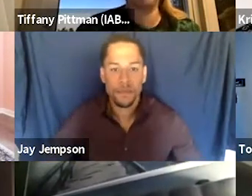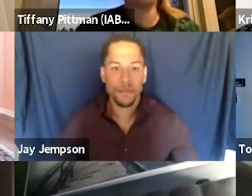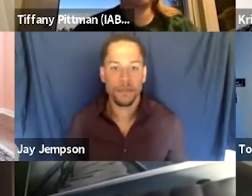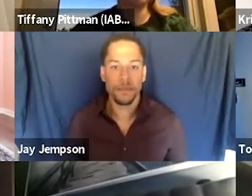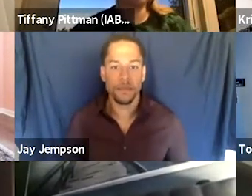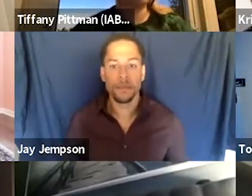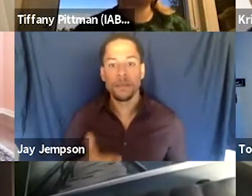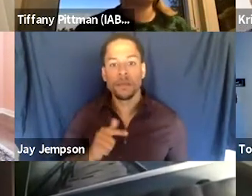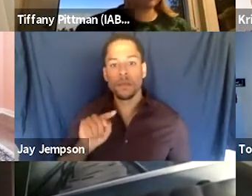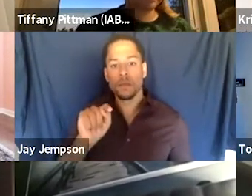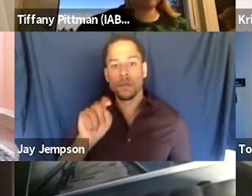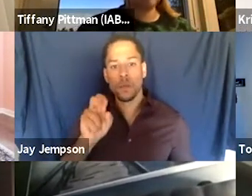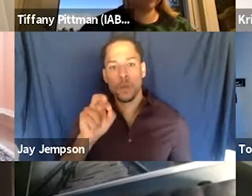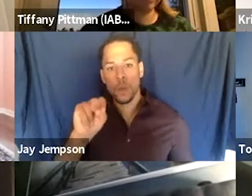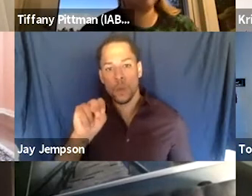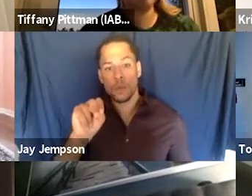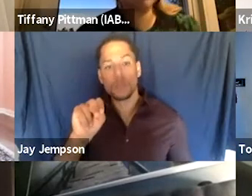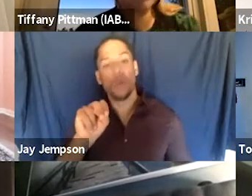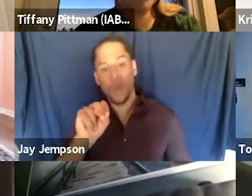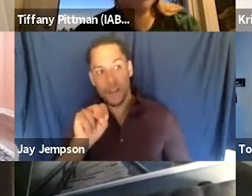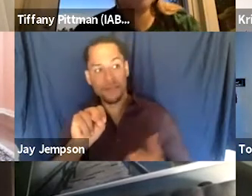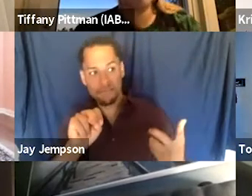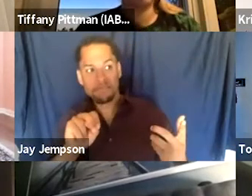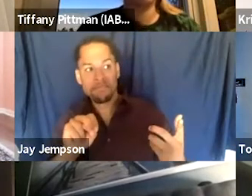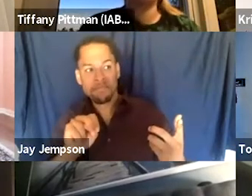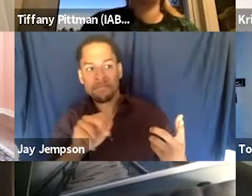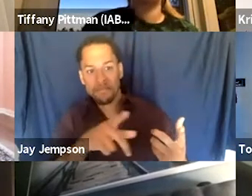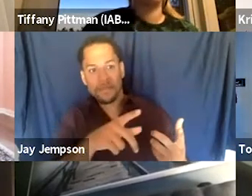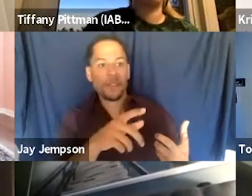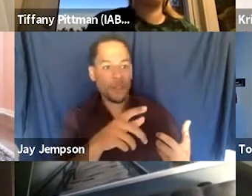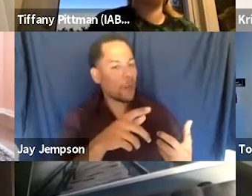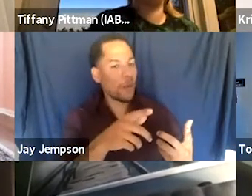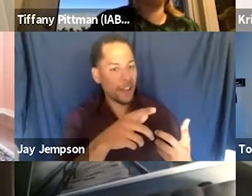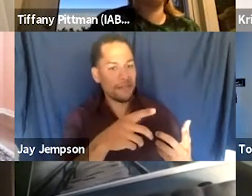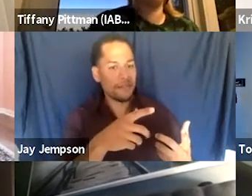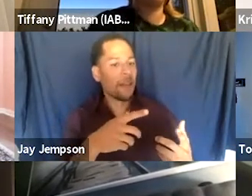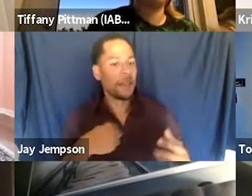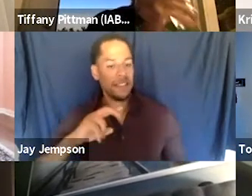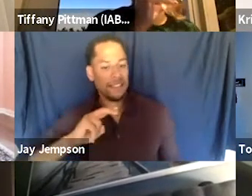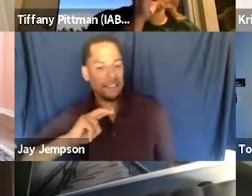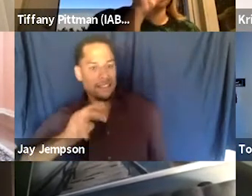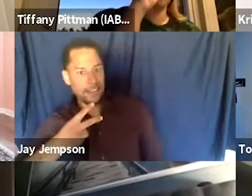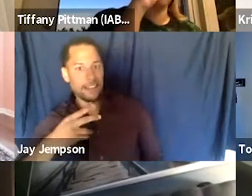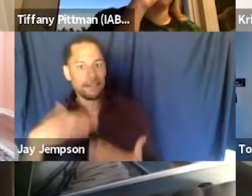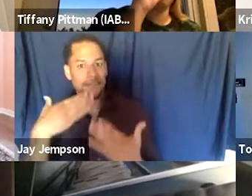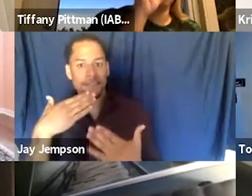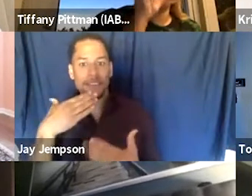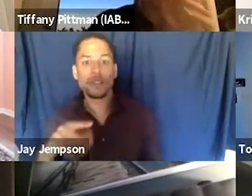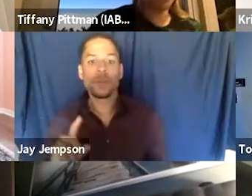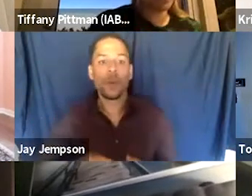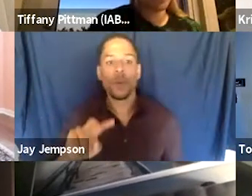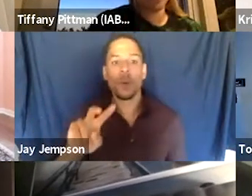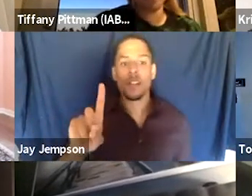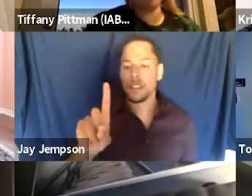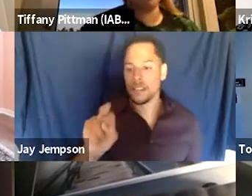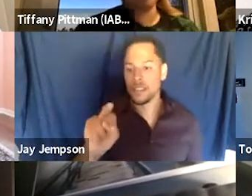Well, with that round of gratitude, I want to begin by saying thank you, Francine, Denise, and Kristopher, for bringing your honest selves to this platform